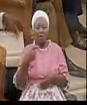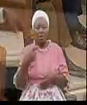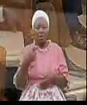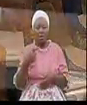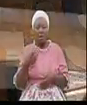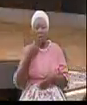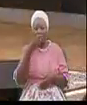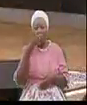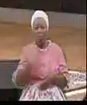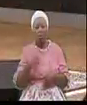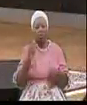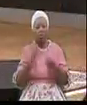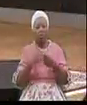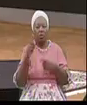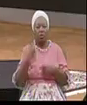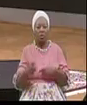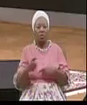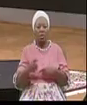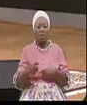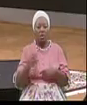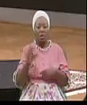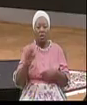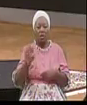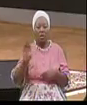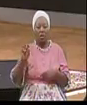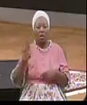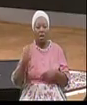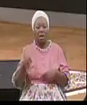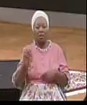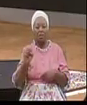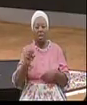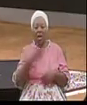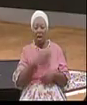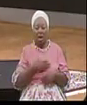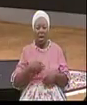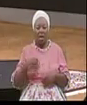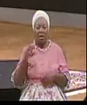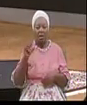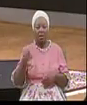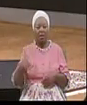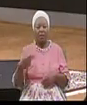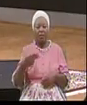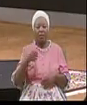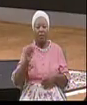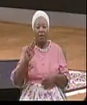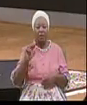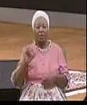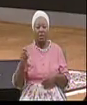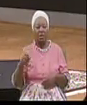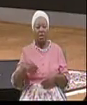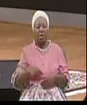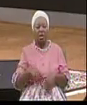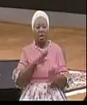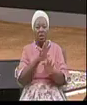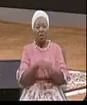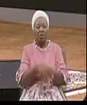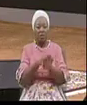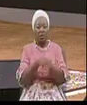unto you, scribes and Pharisees, hypocrites, for ye make clean